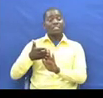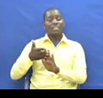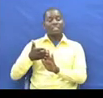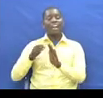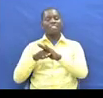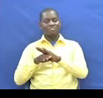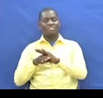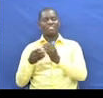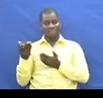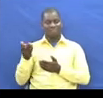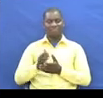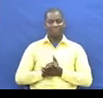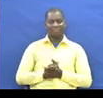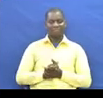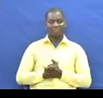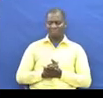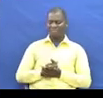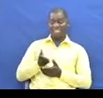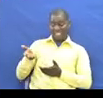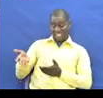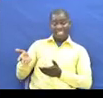what? First entry.